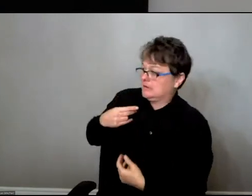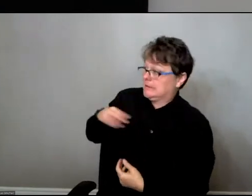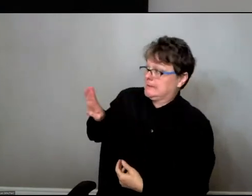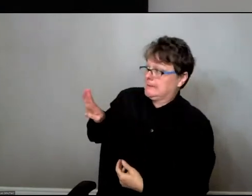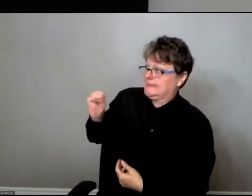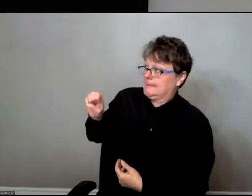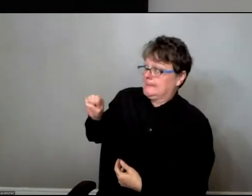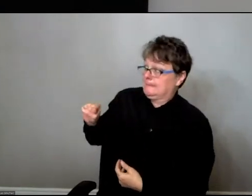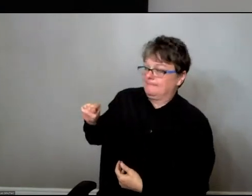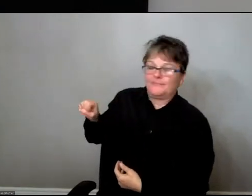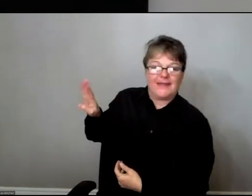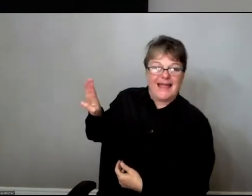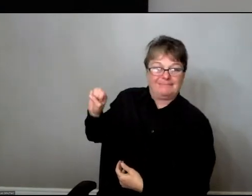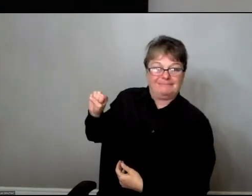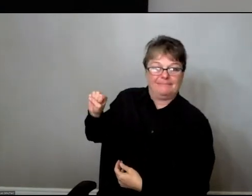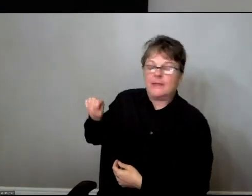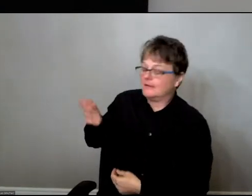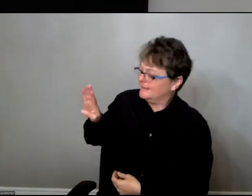life.